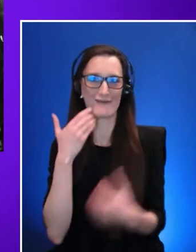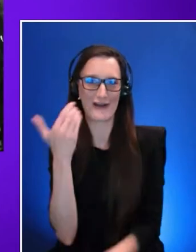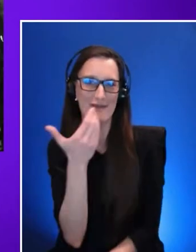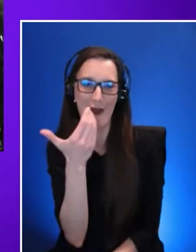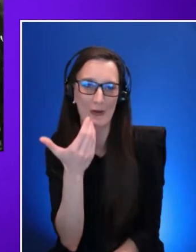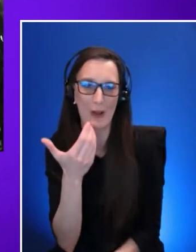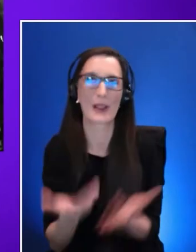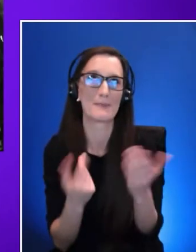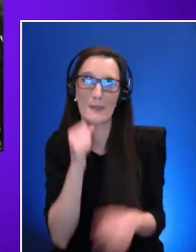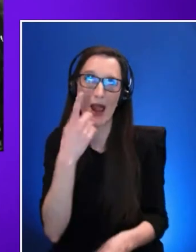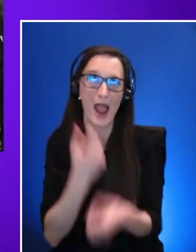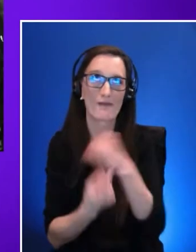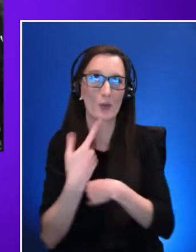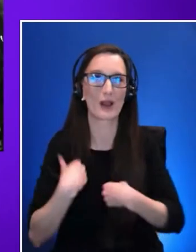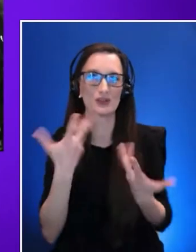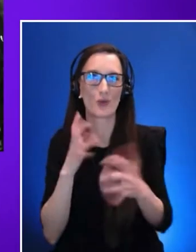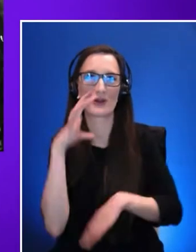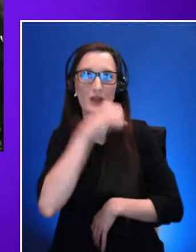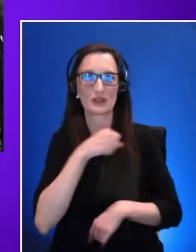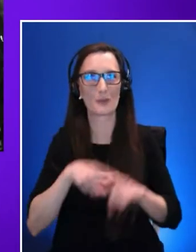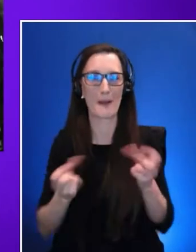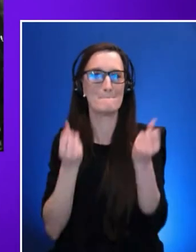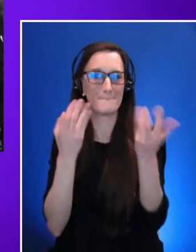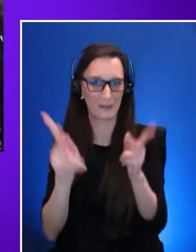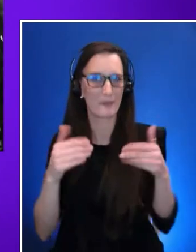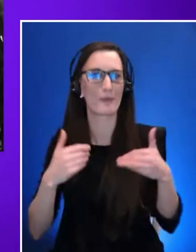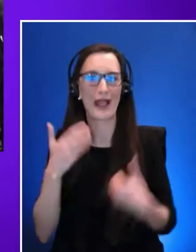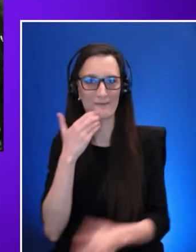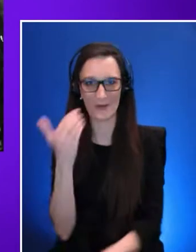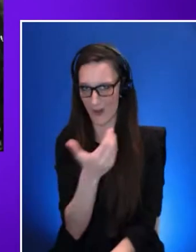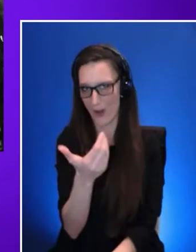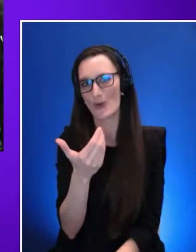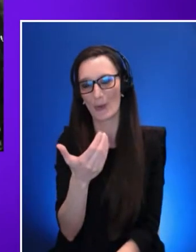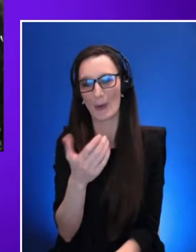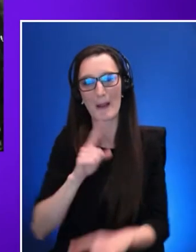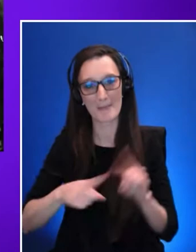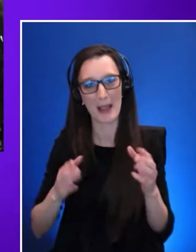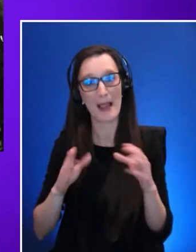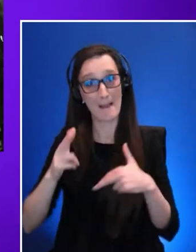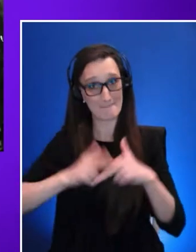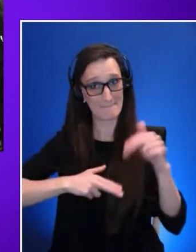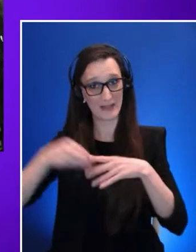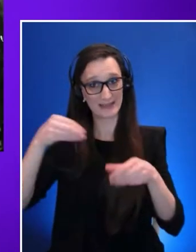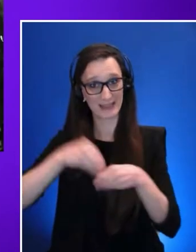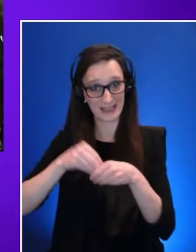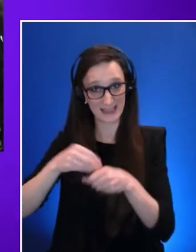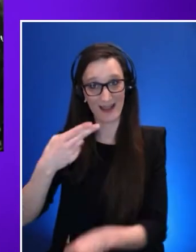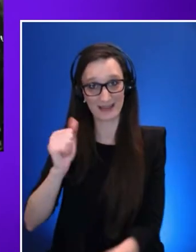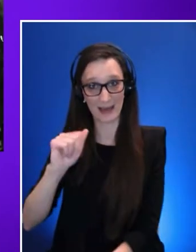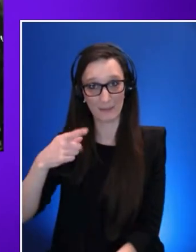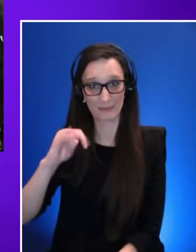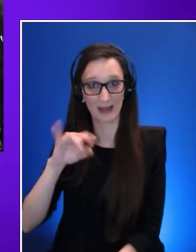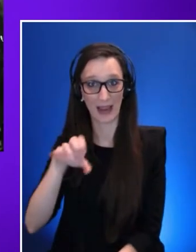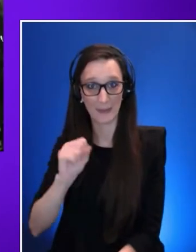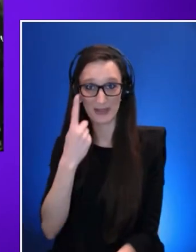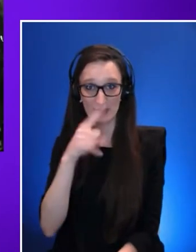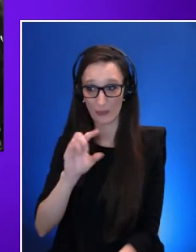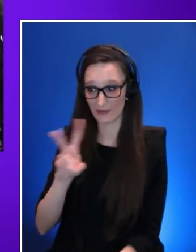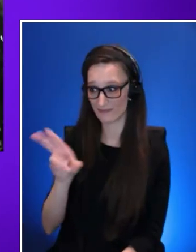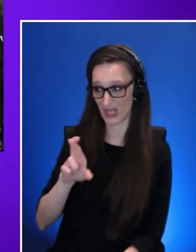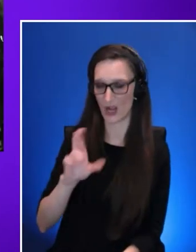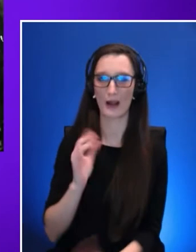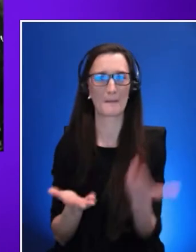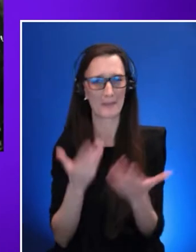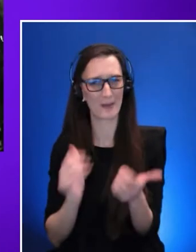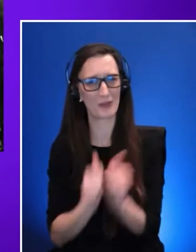but building in haptics as indicators for AR experiences is something probably the easiest way to get